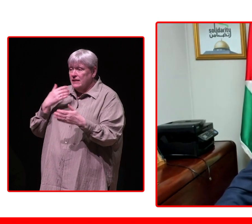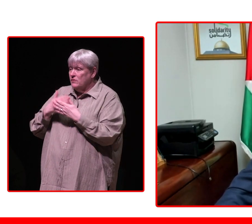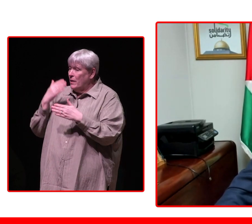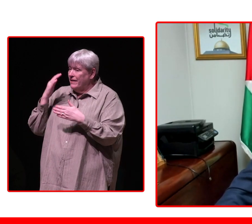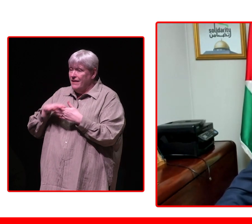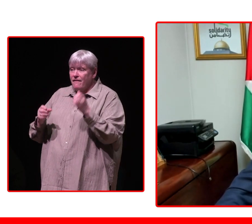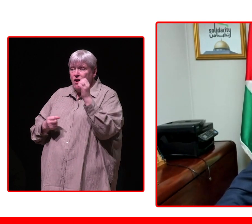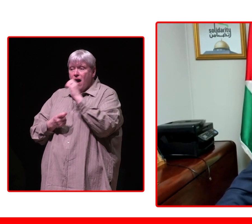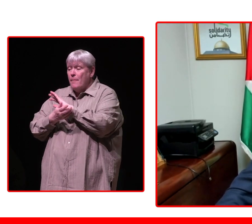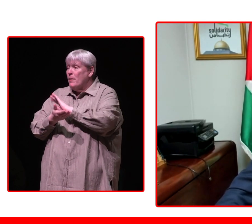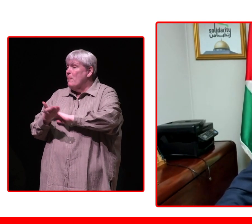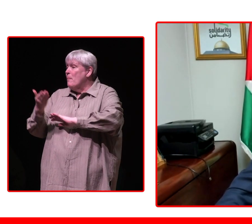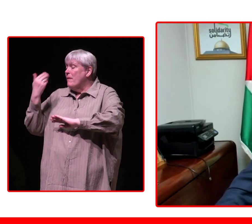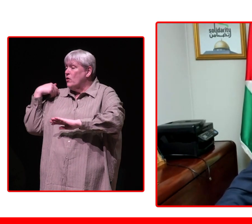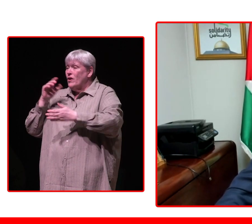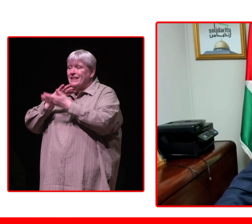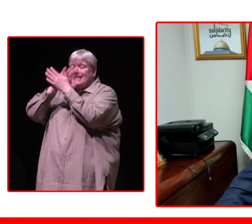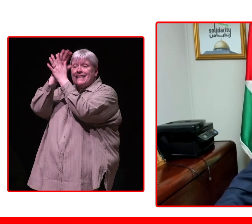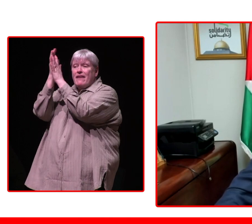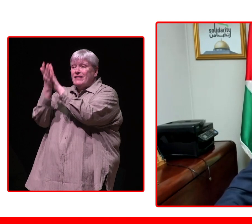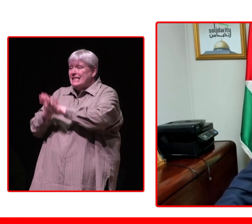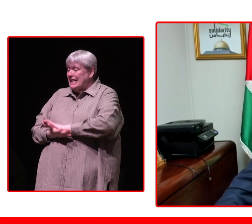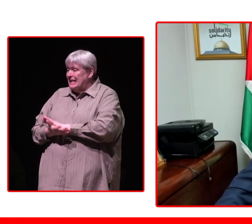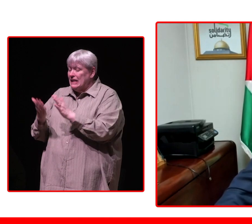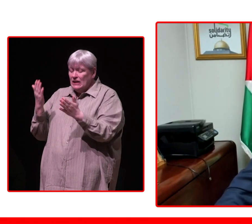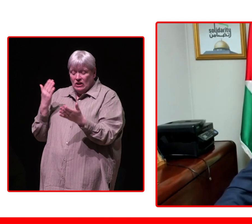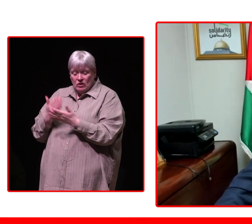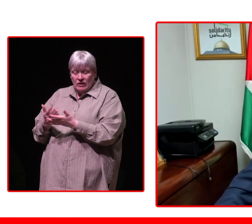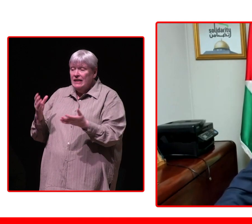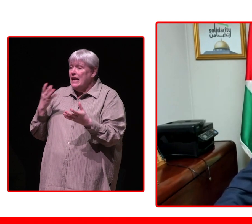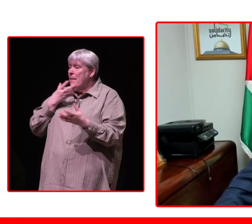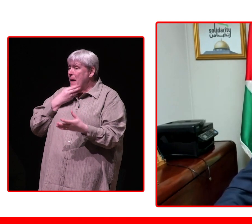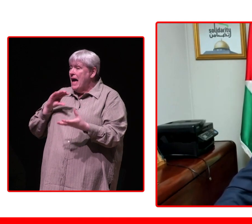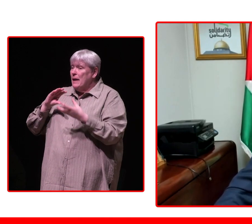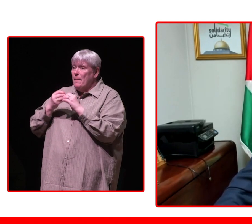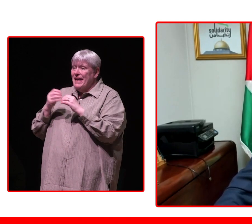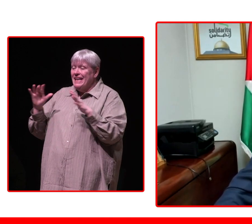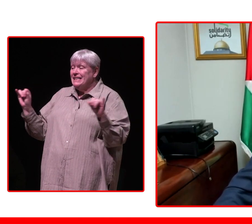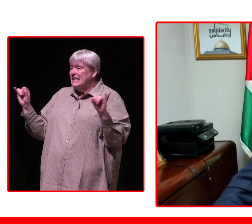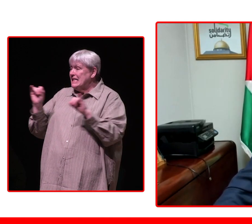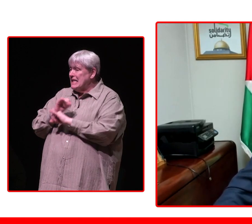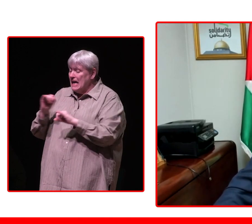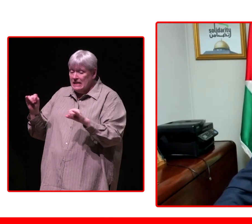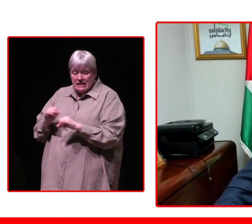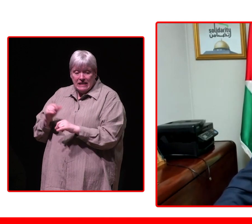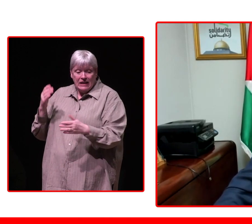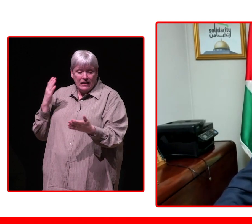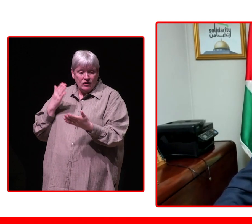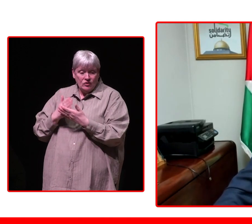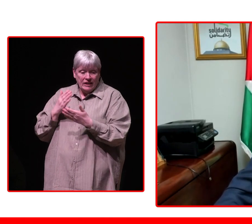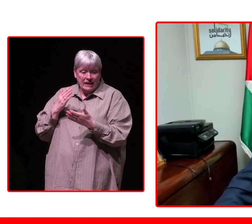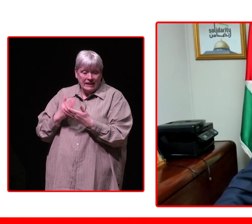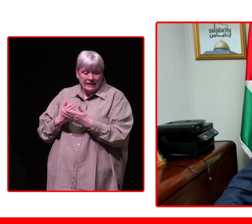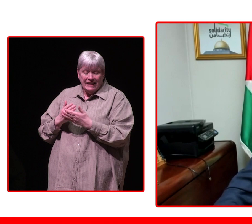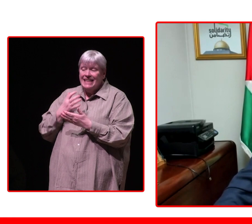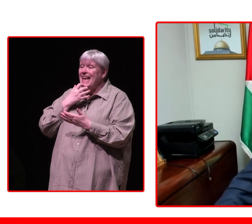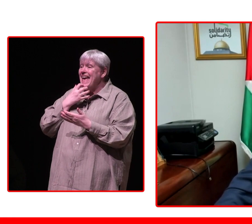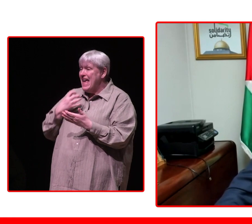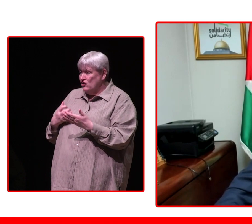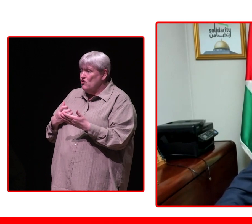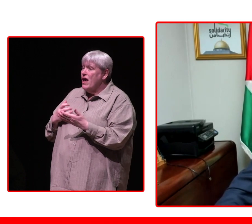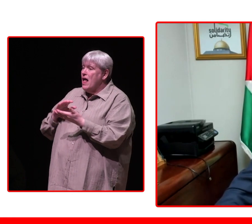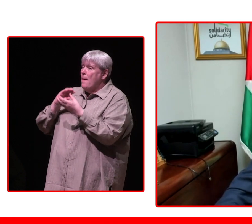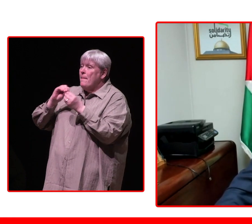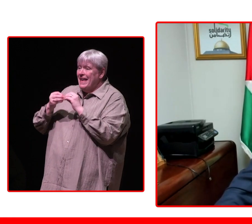scale and devastation. This is an entirely man-made disaster. I should have said this is an entirely Israel-made